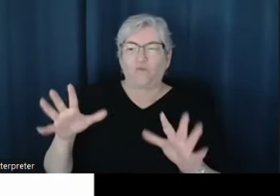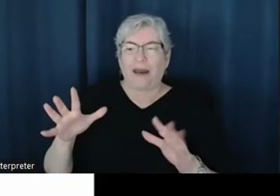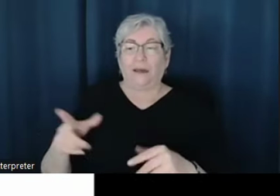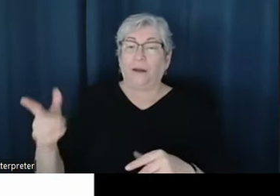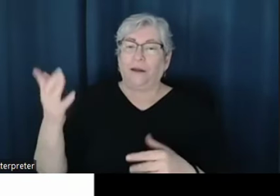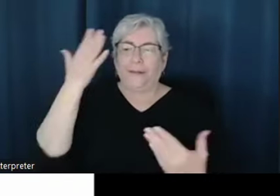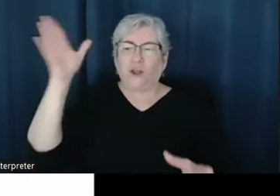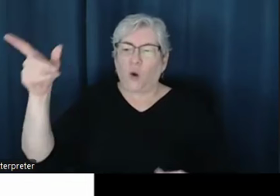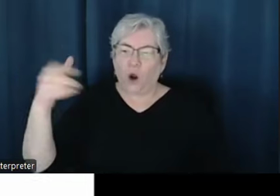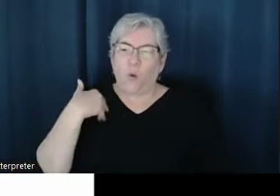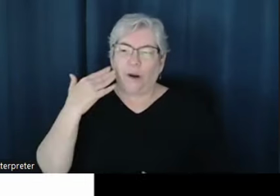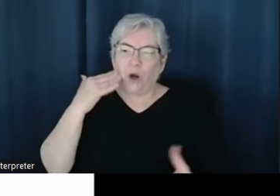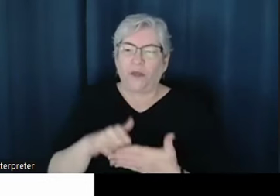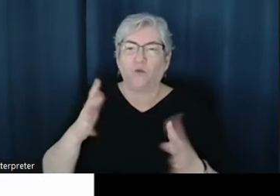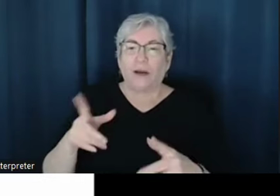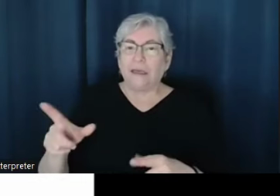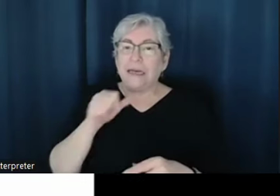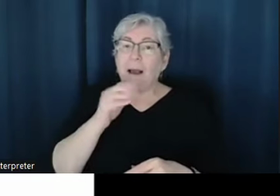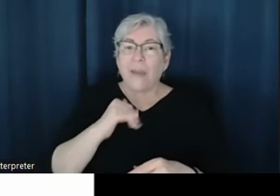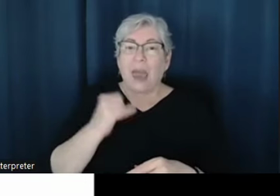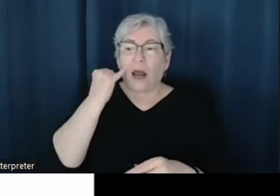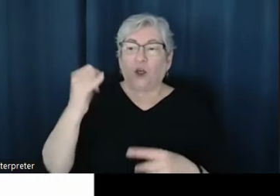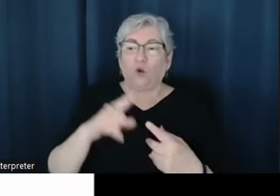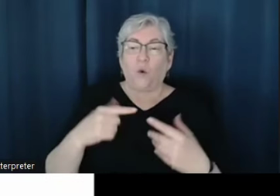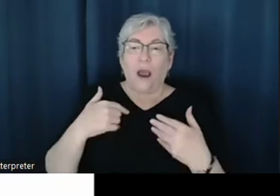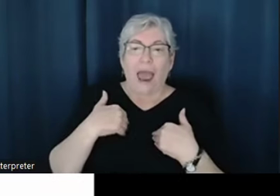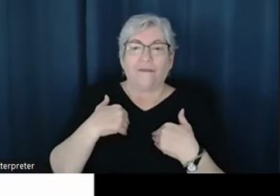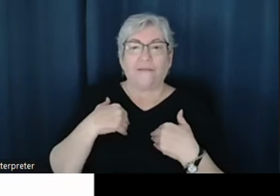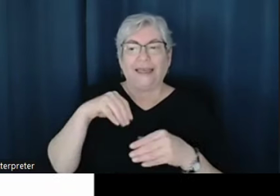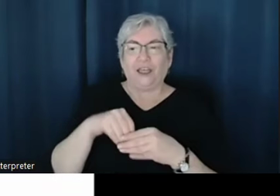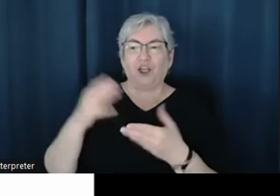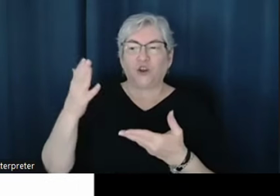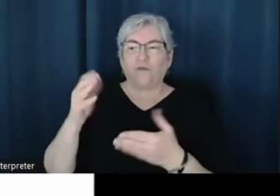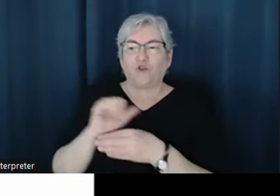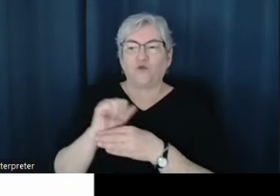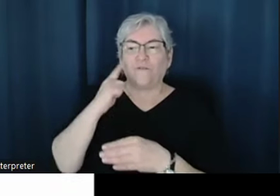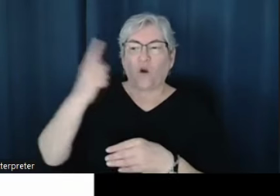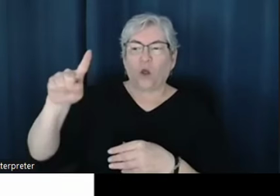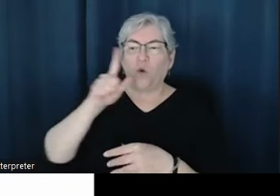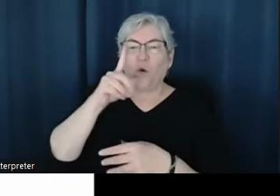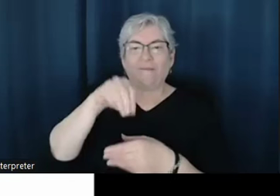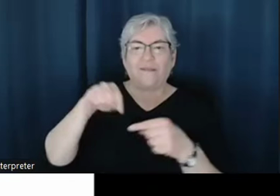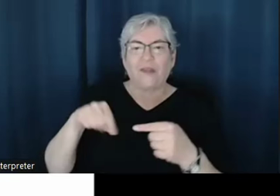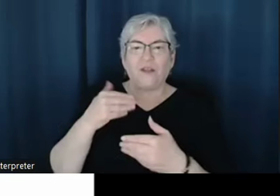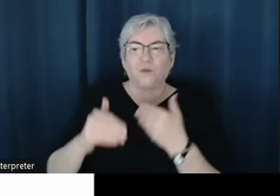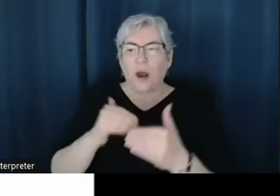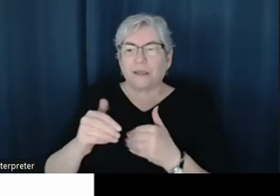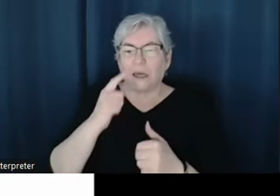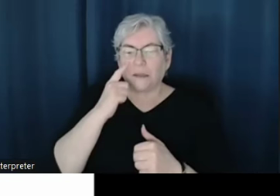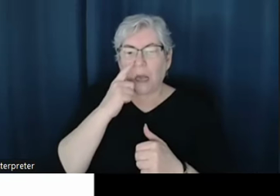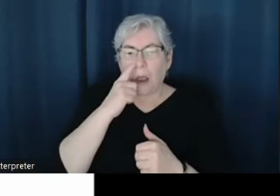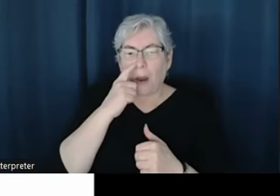don't. So certainly it'd be not a bad idea to have in-service training for those that are involved in this process.